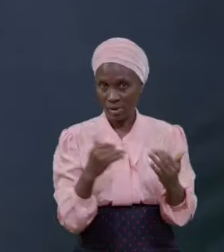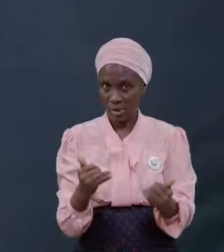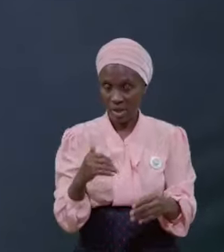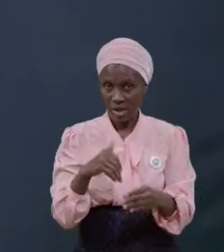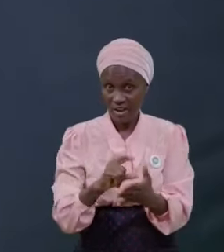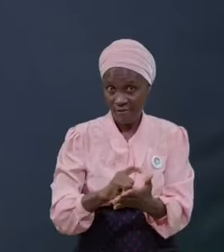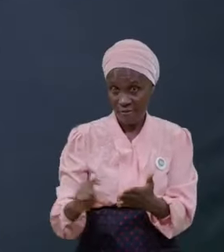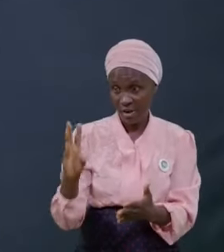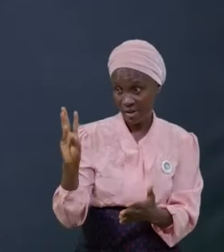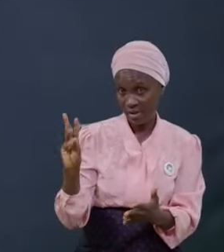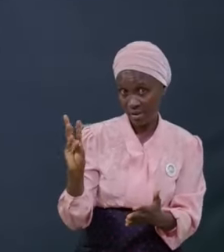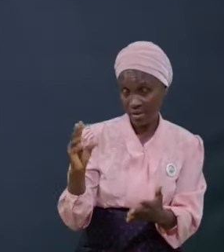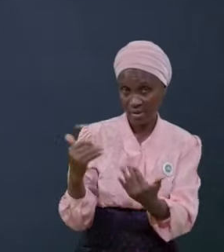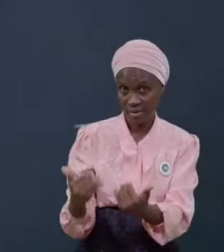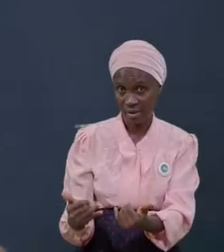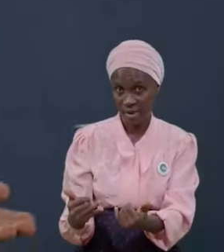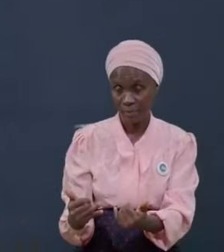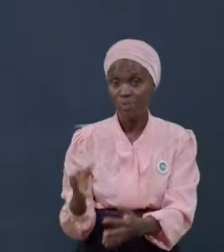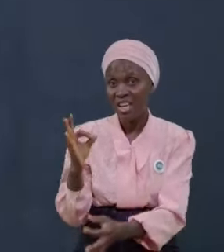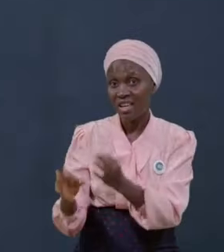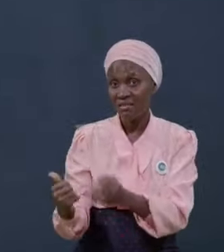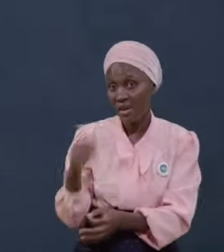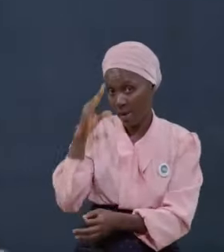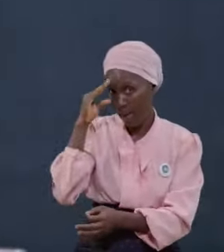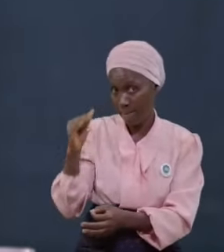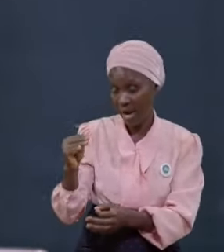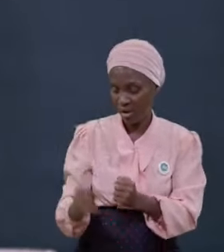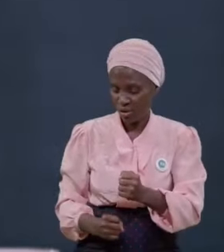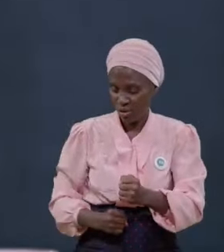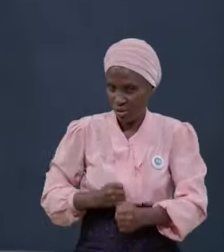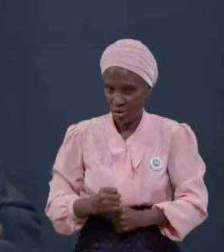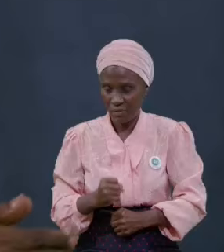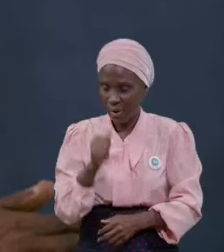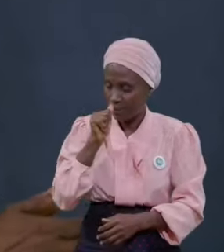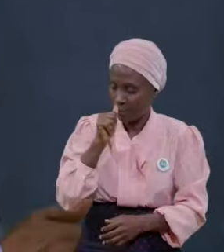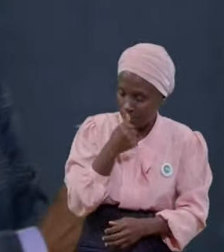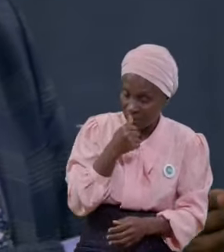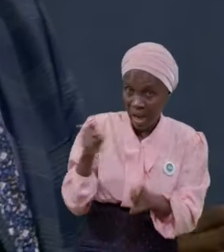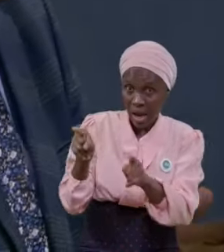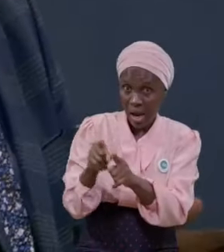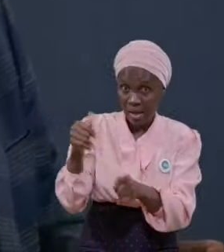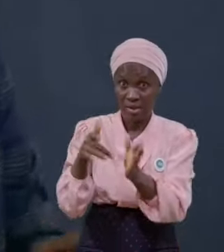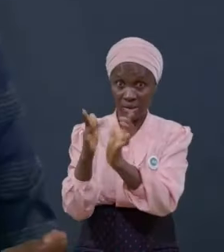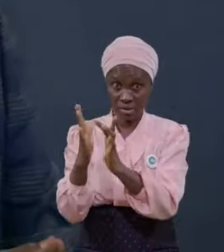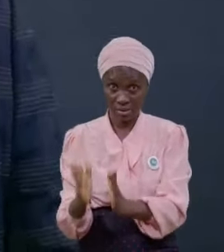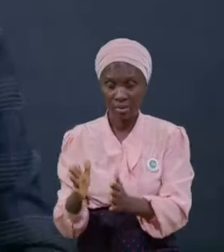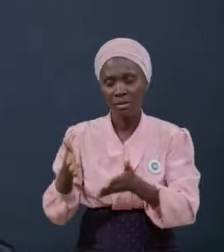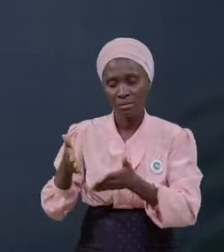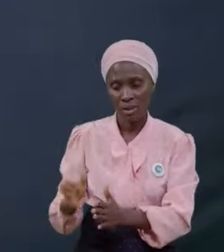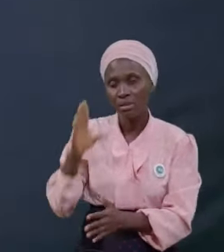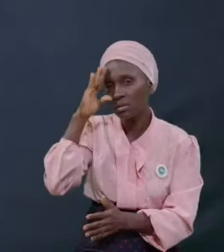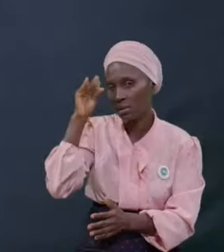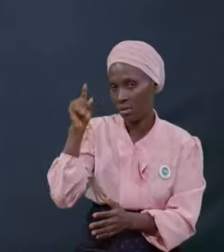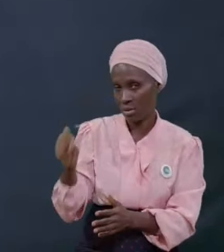any man suffer as a Christian, let him not be ashamed,